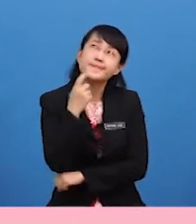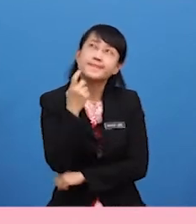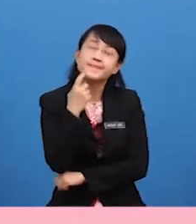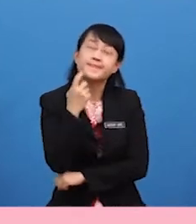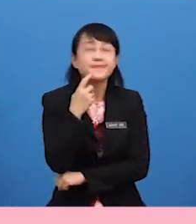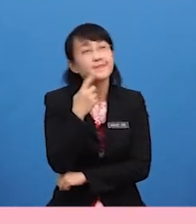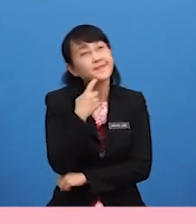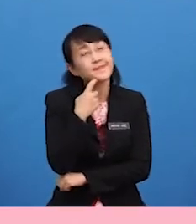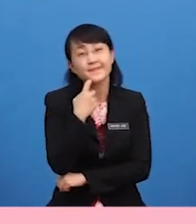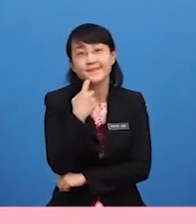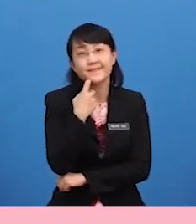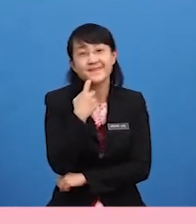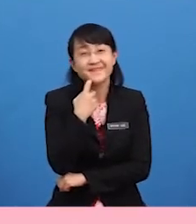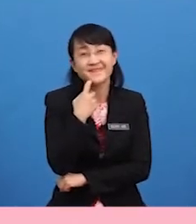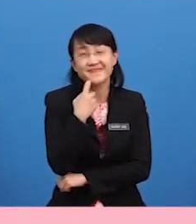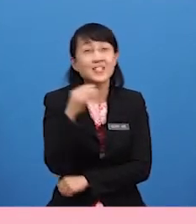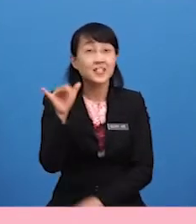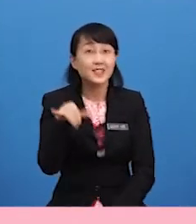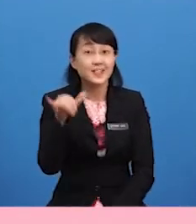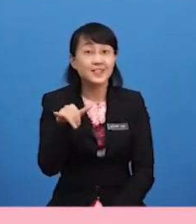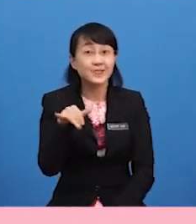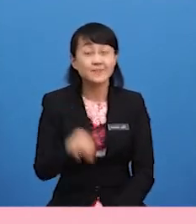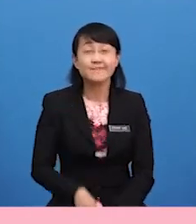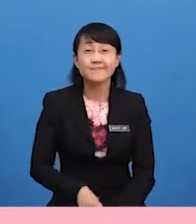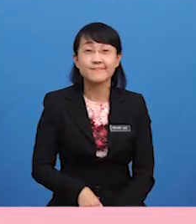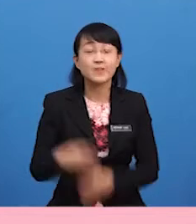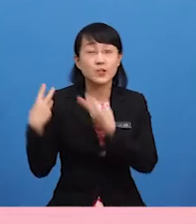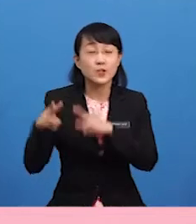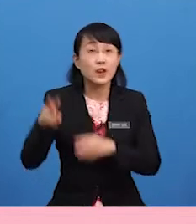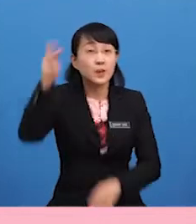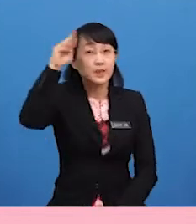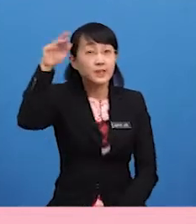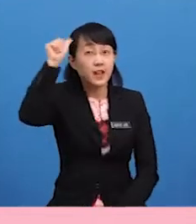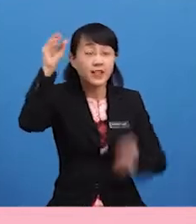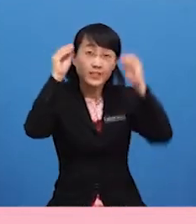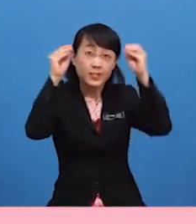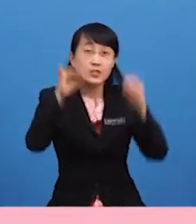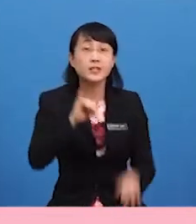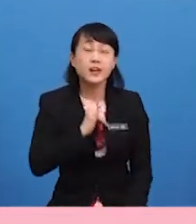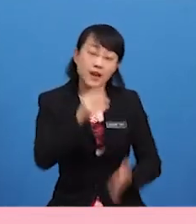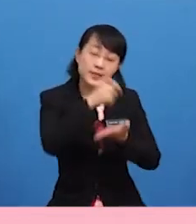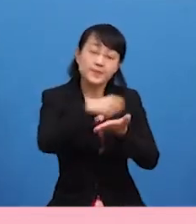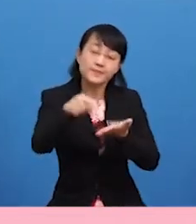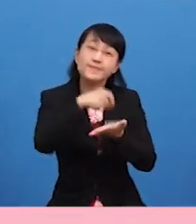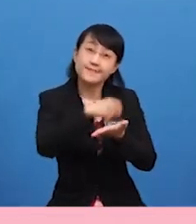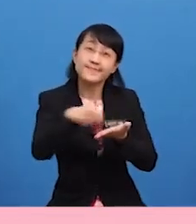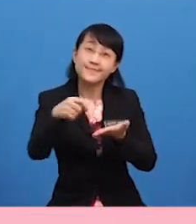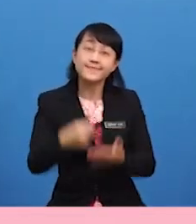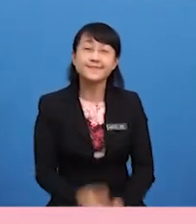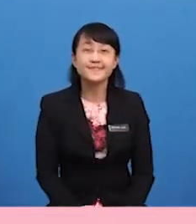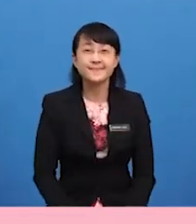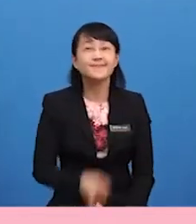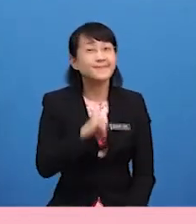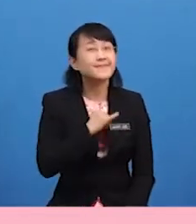Let's see. Yes, while Mr. Alex is teaching, I usually take notes.